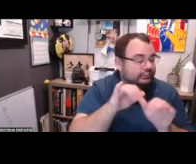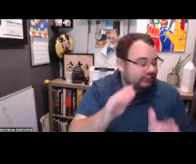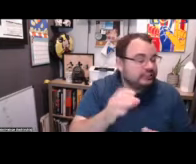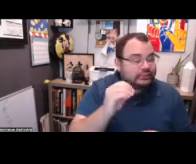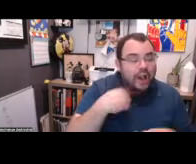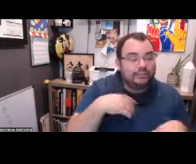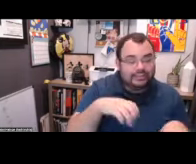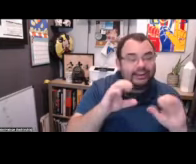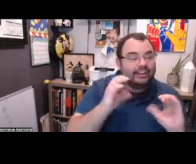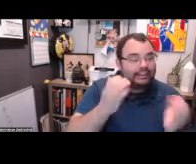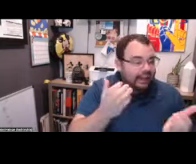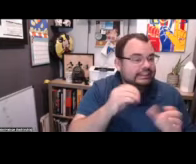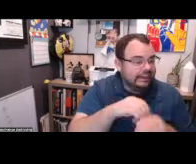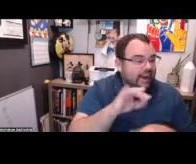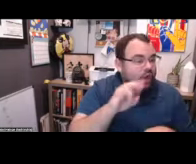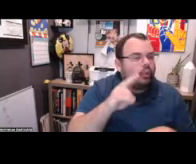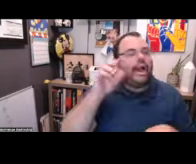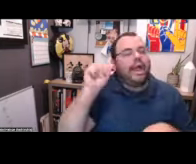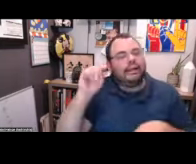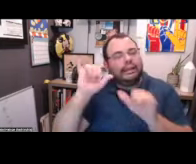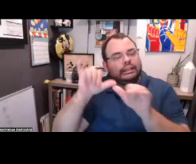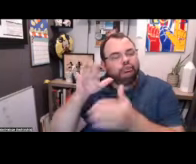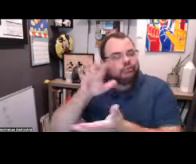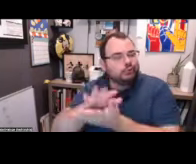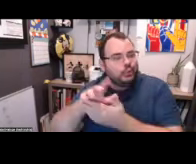all, right? In the university. So,